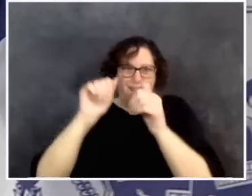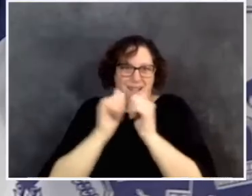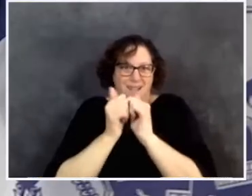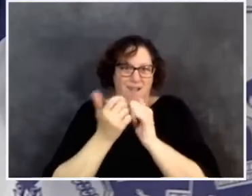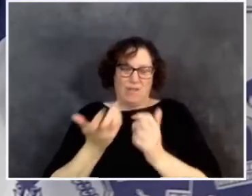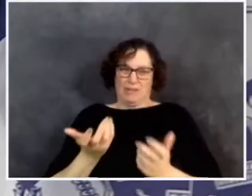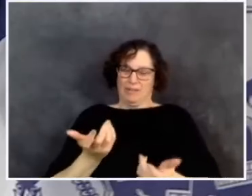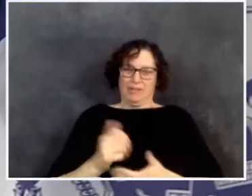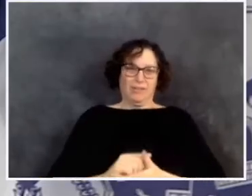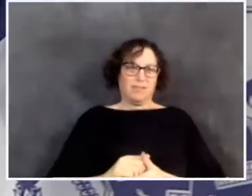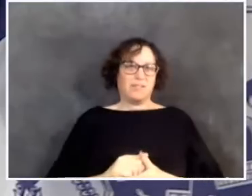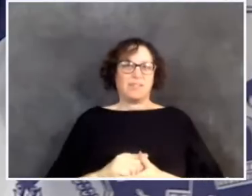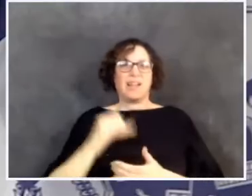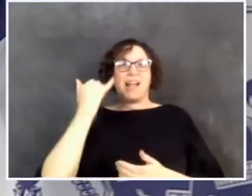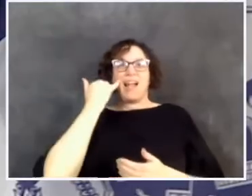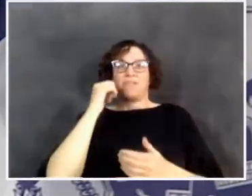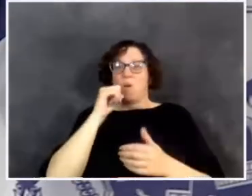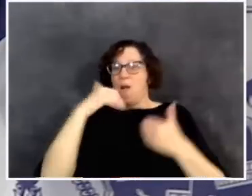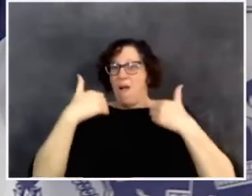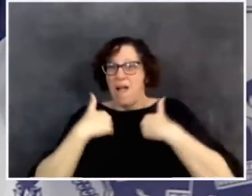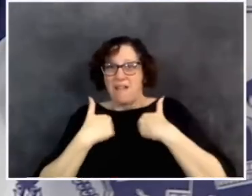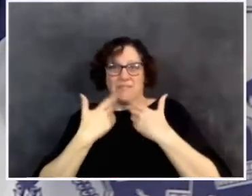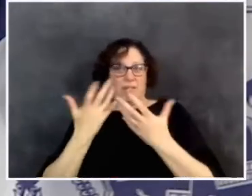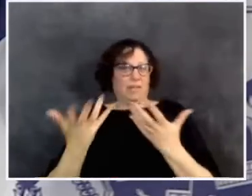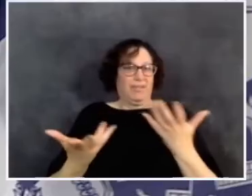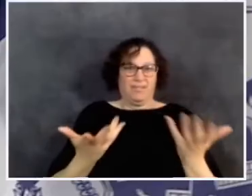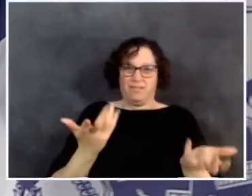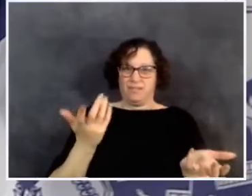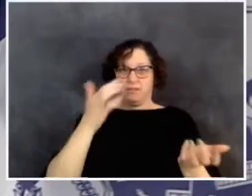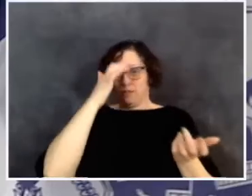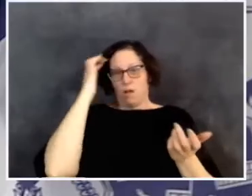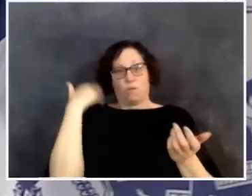those people in a position where they can't get to work. Most New Yorkers don't have a car.